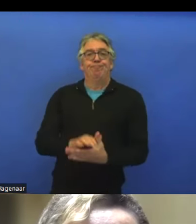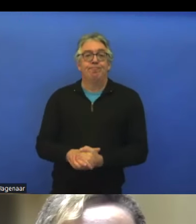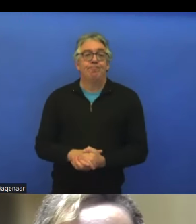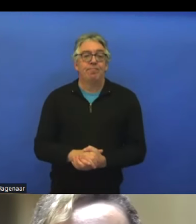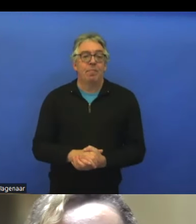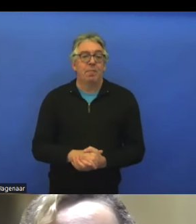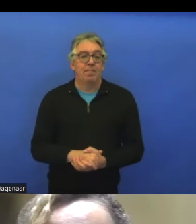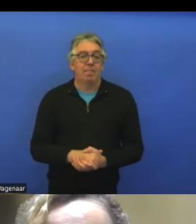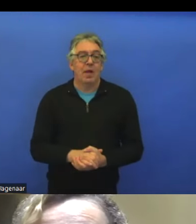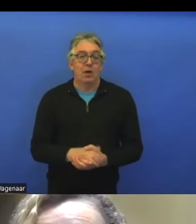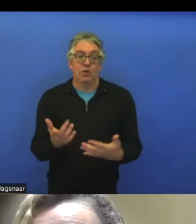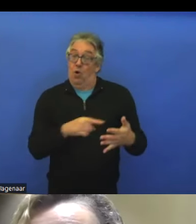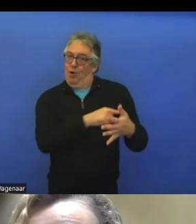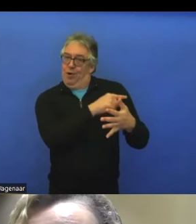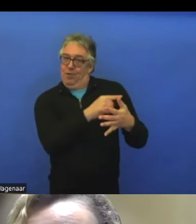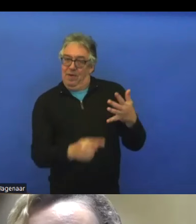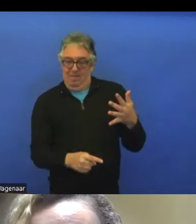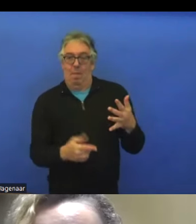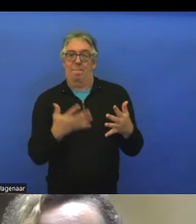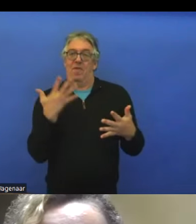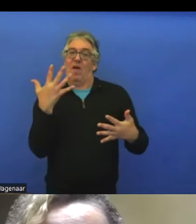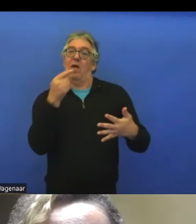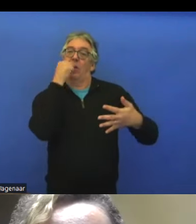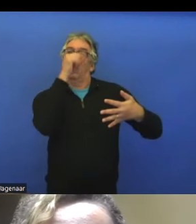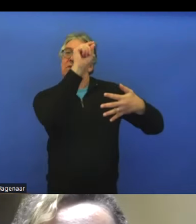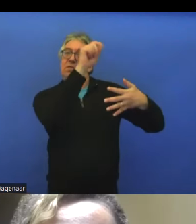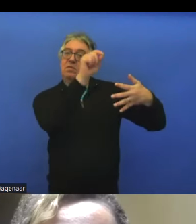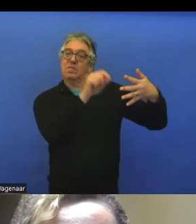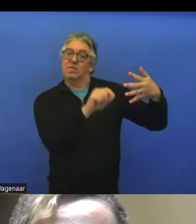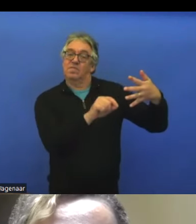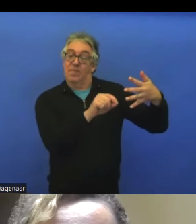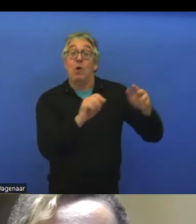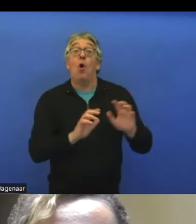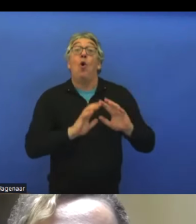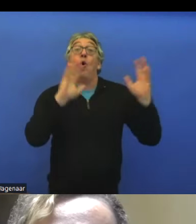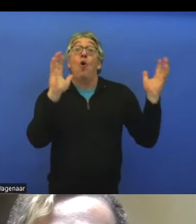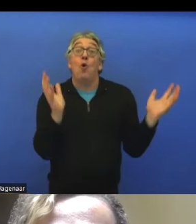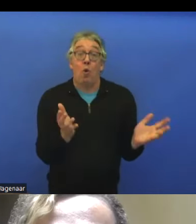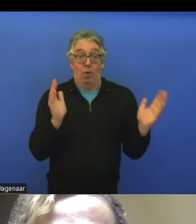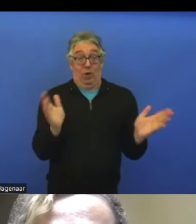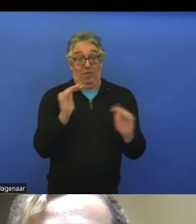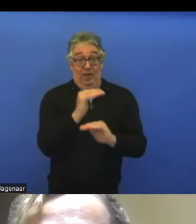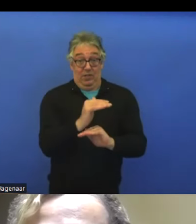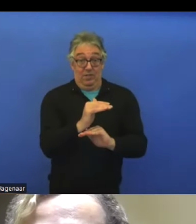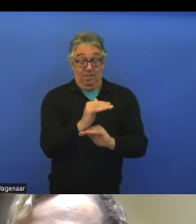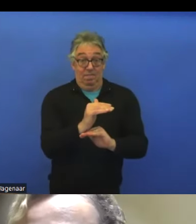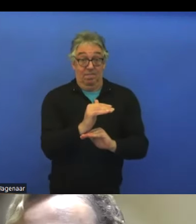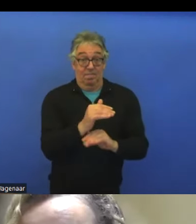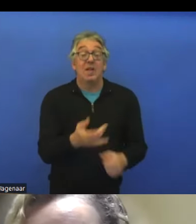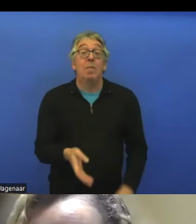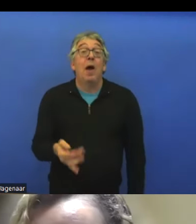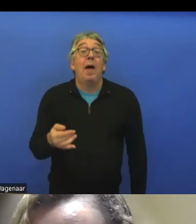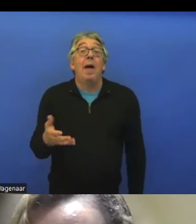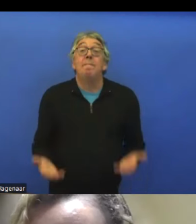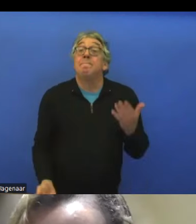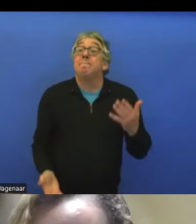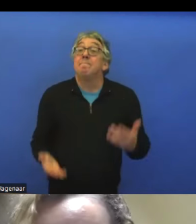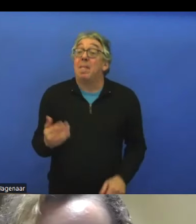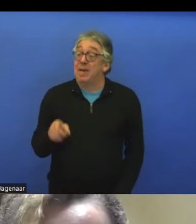So these are the main criteria for the universal definition of a refugee. If one doesn't meet this